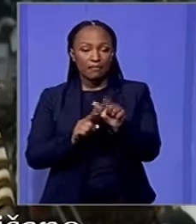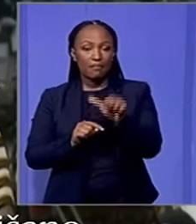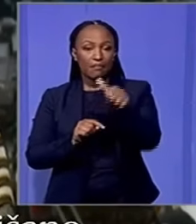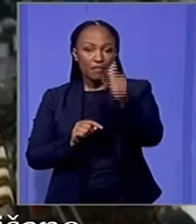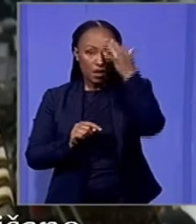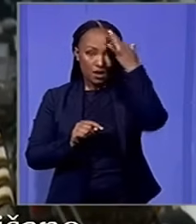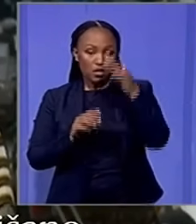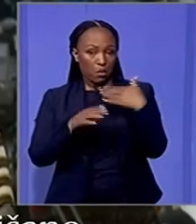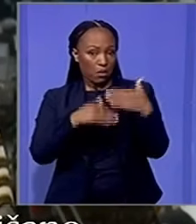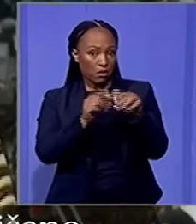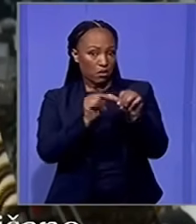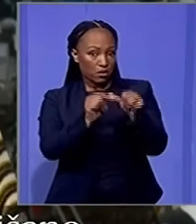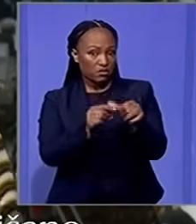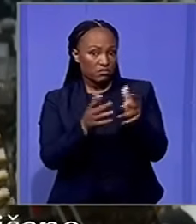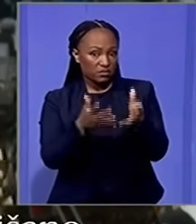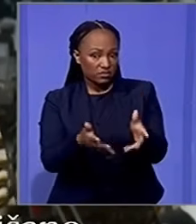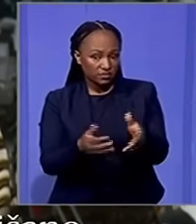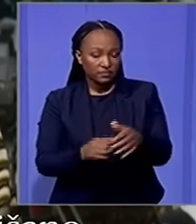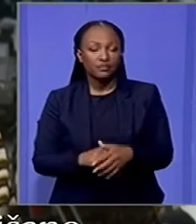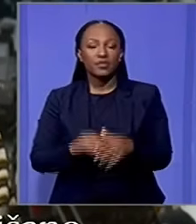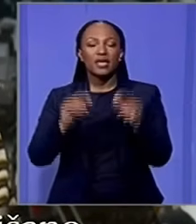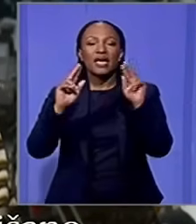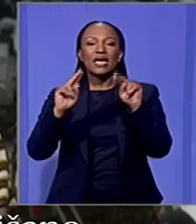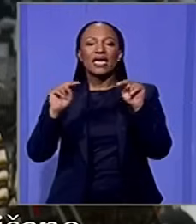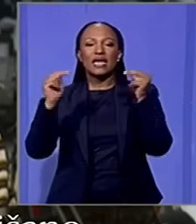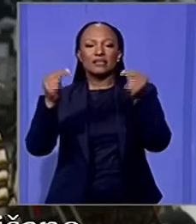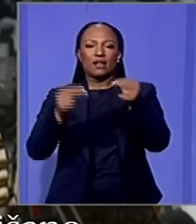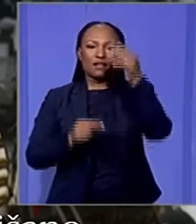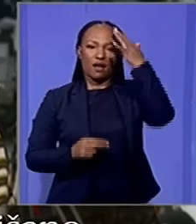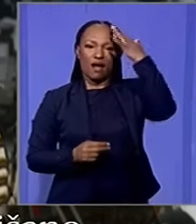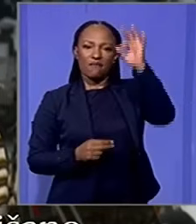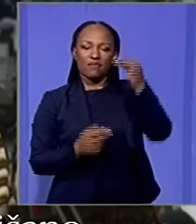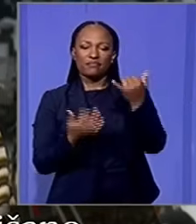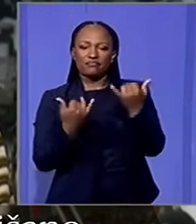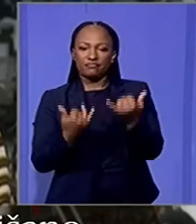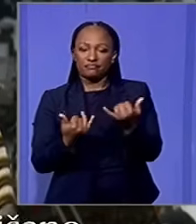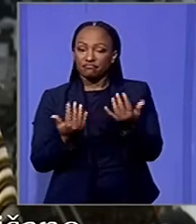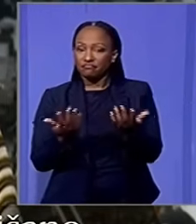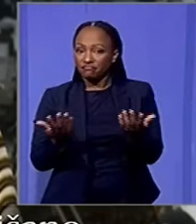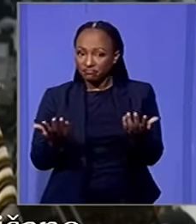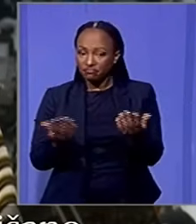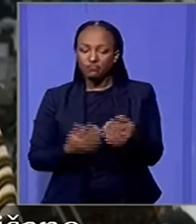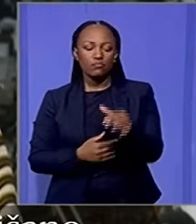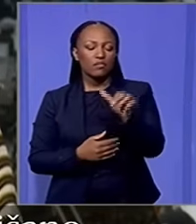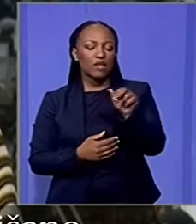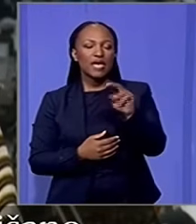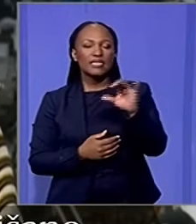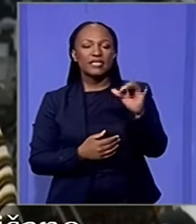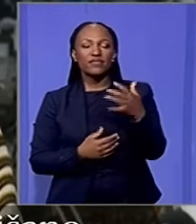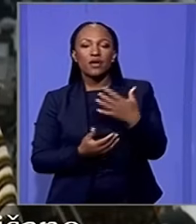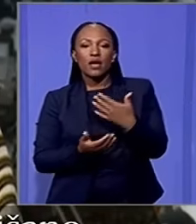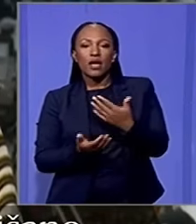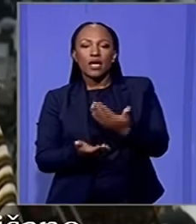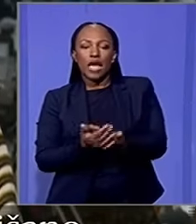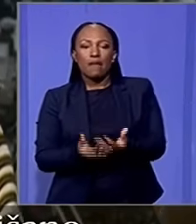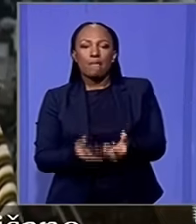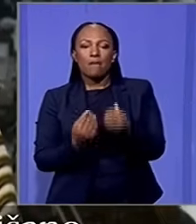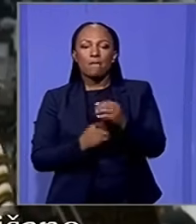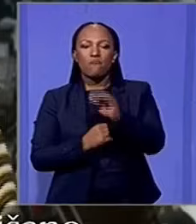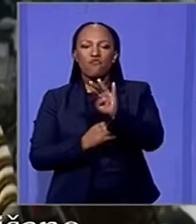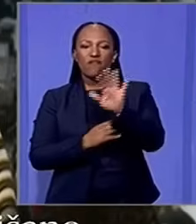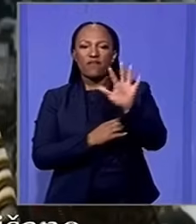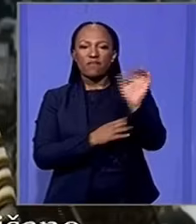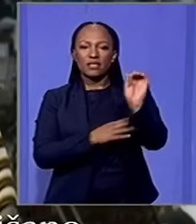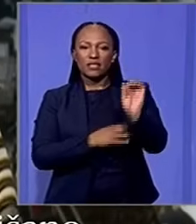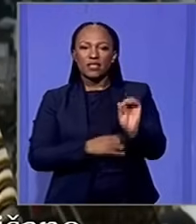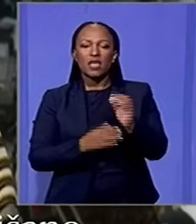rena di ka tšwelela ka mokgomang ko national government right ANC ge be ka fumana 45%, be ka